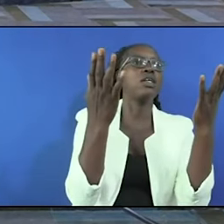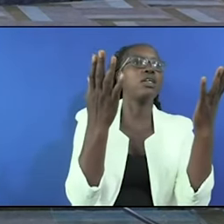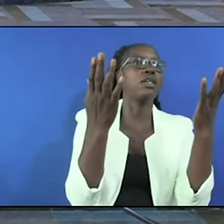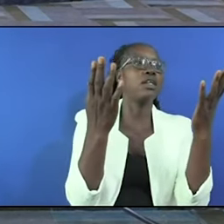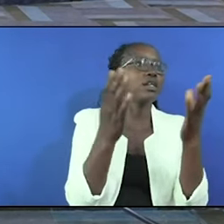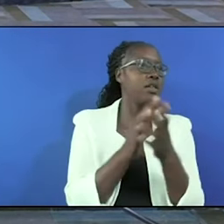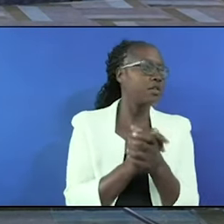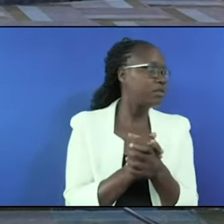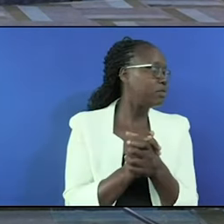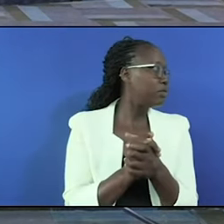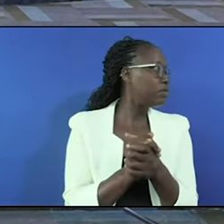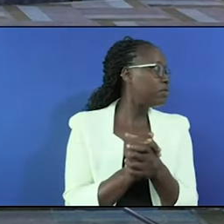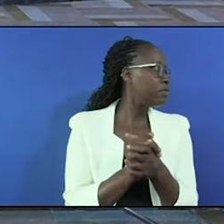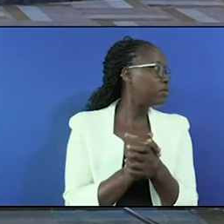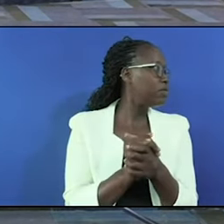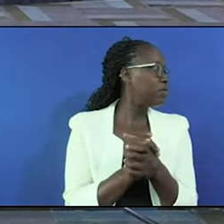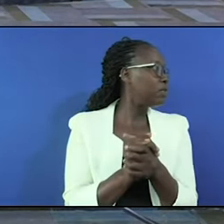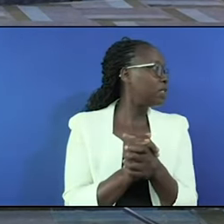Wangai.